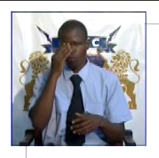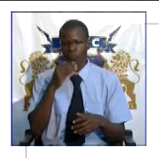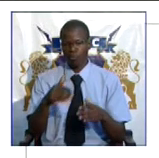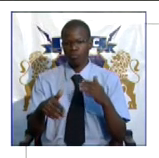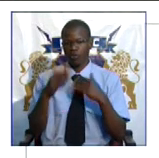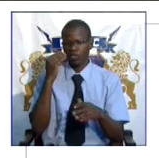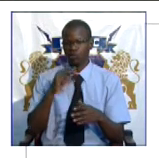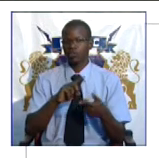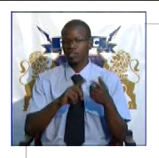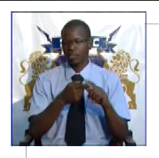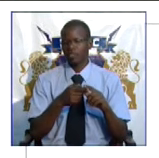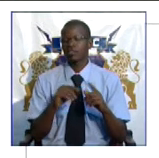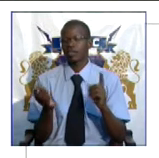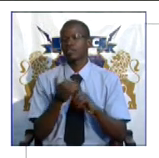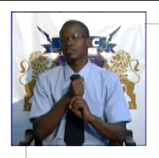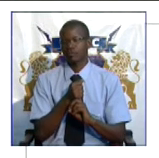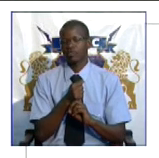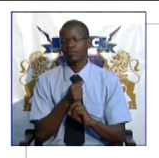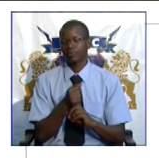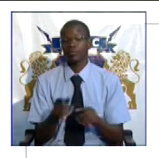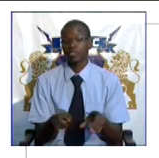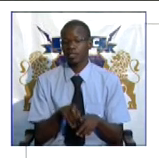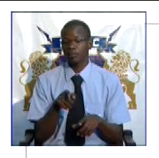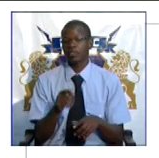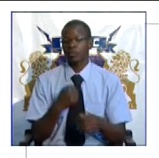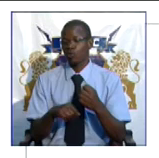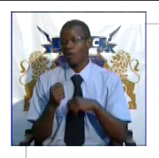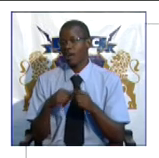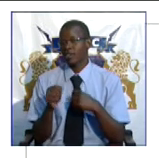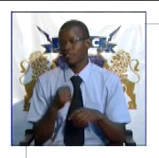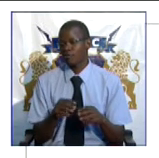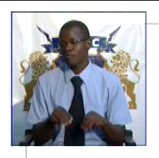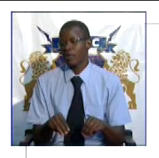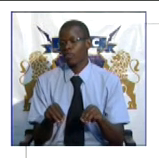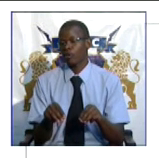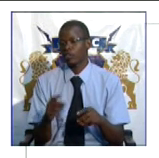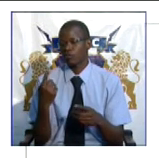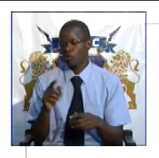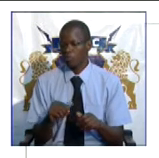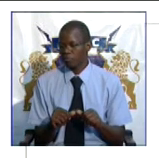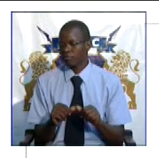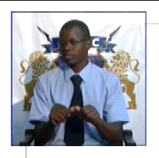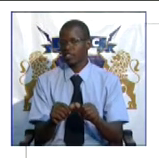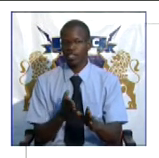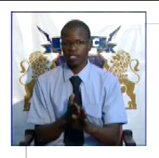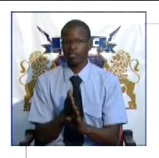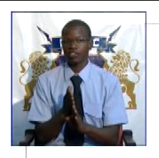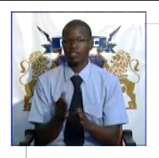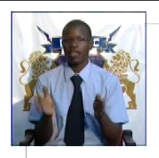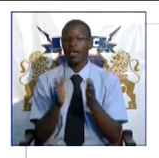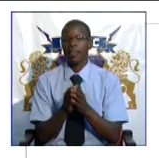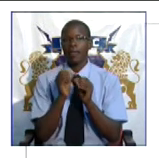It is also a proactive method of maintaining integrity and public confidence by